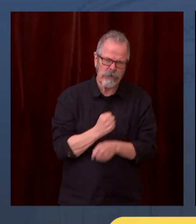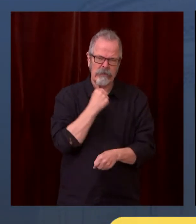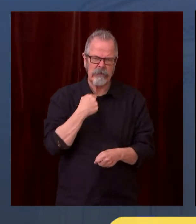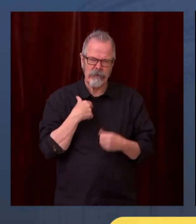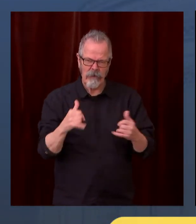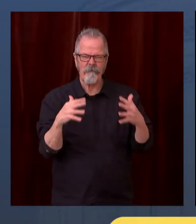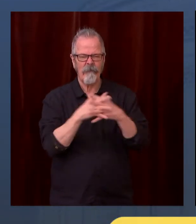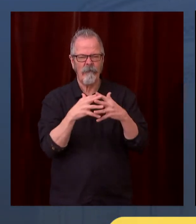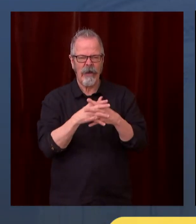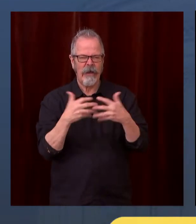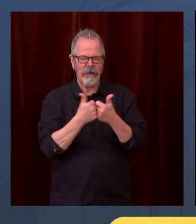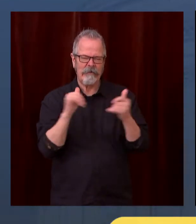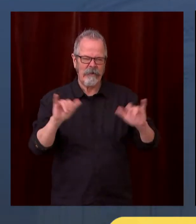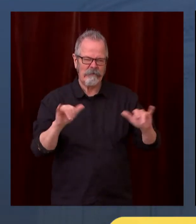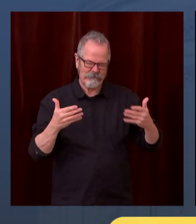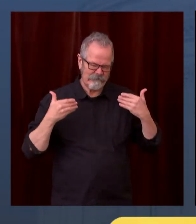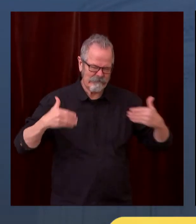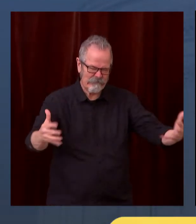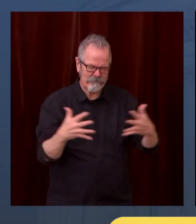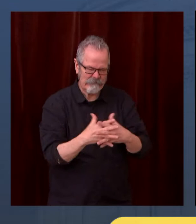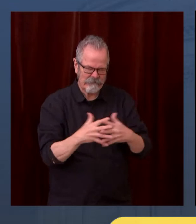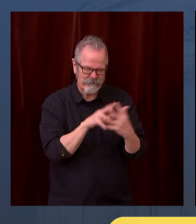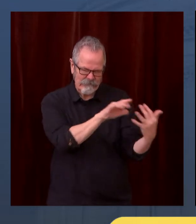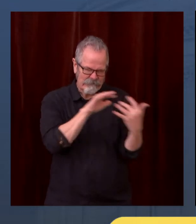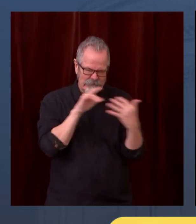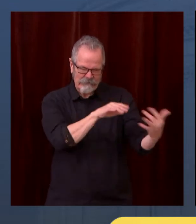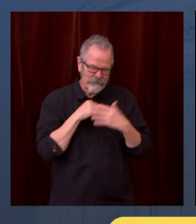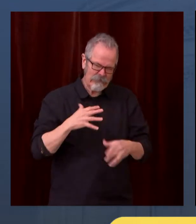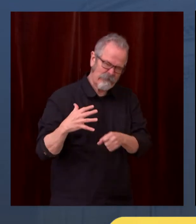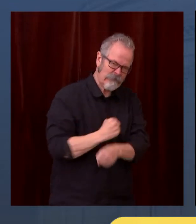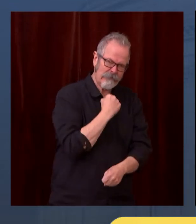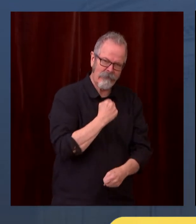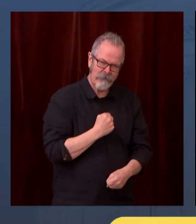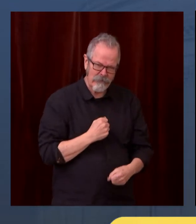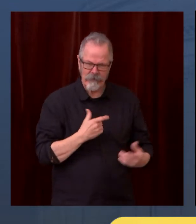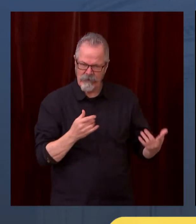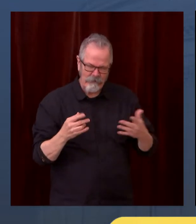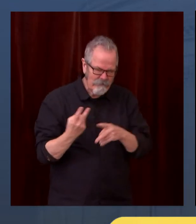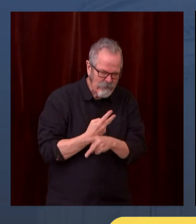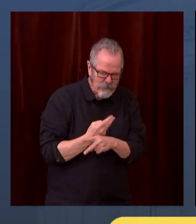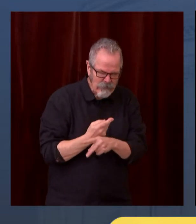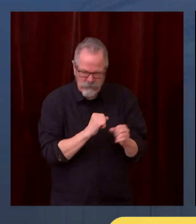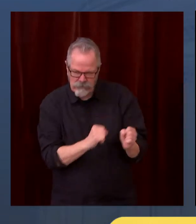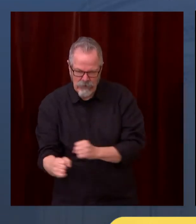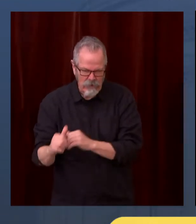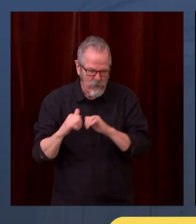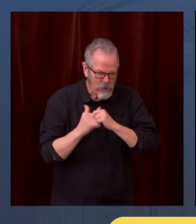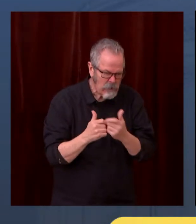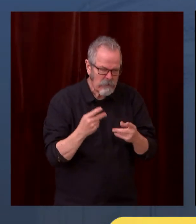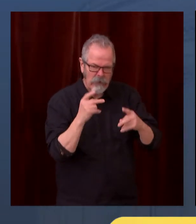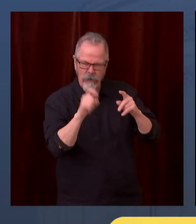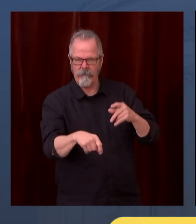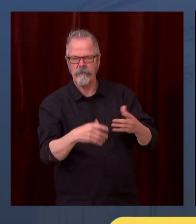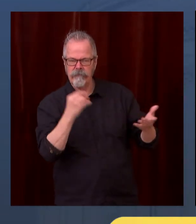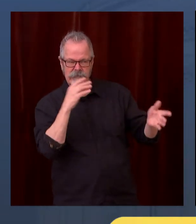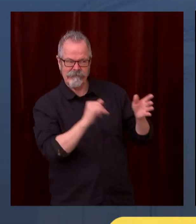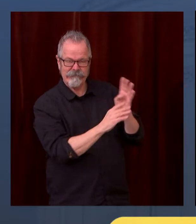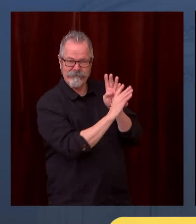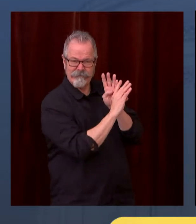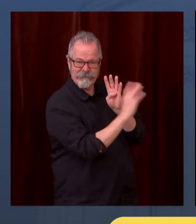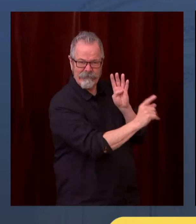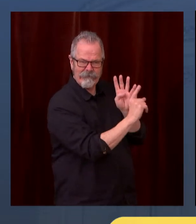got busy bringing a whole bunch of new systems in place. And the next graph over to the top right is where we stood on